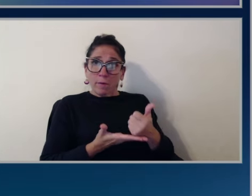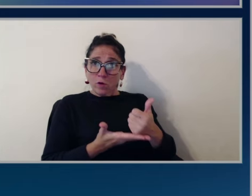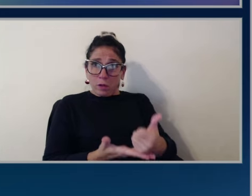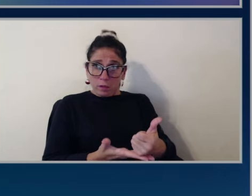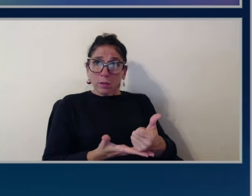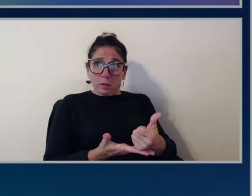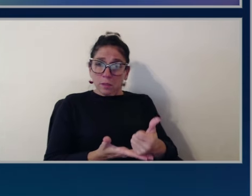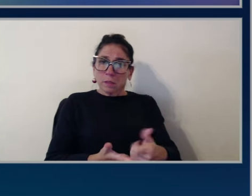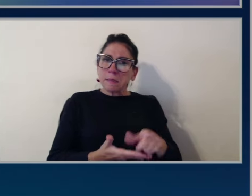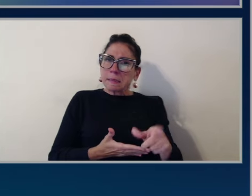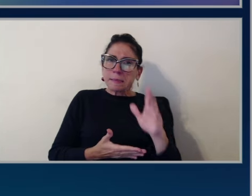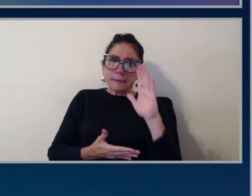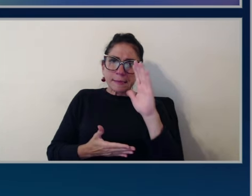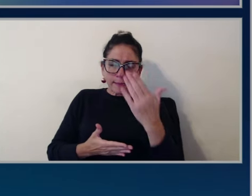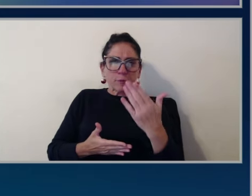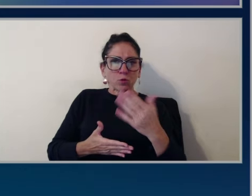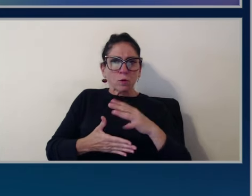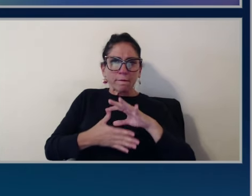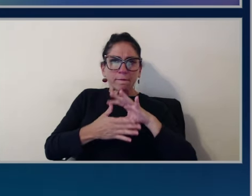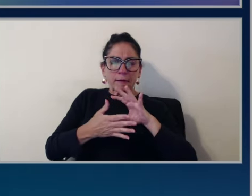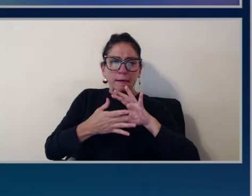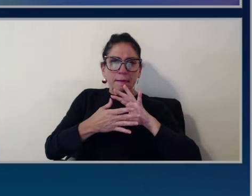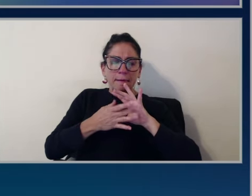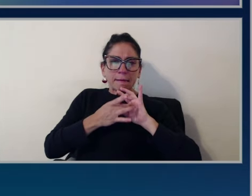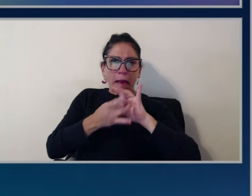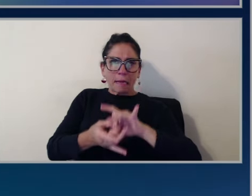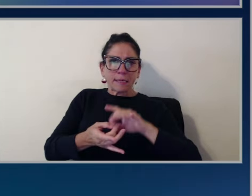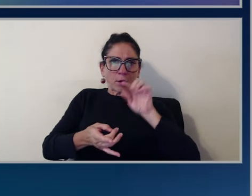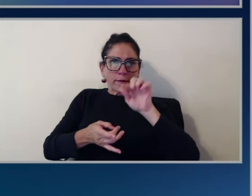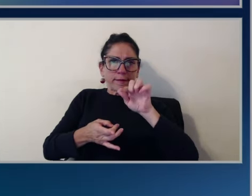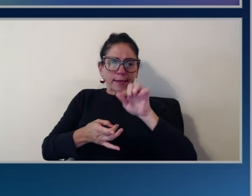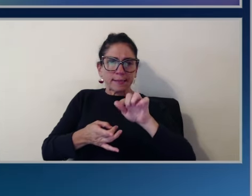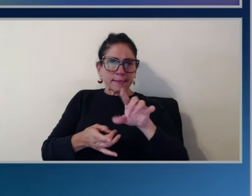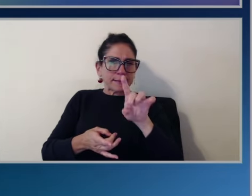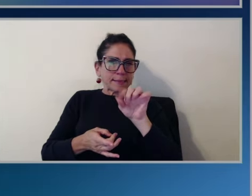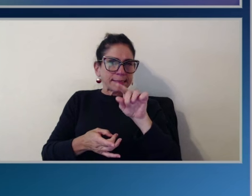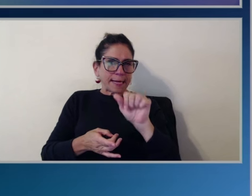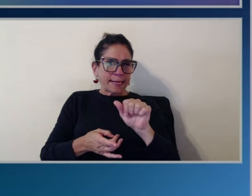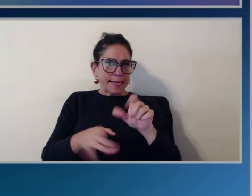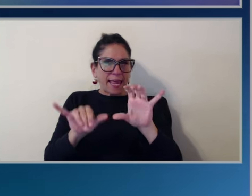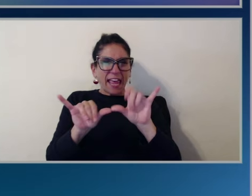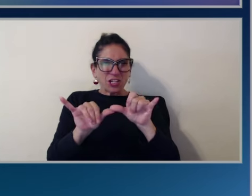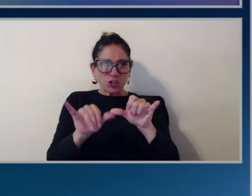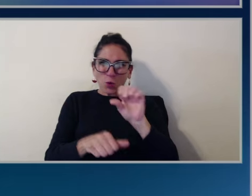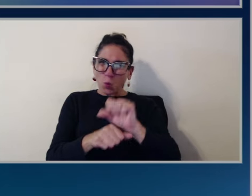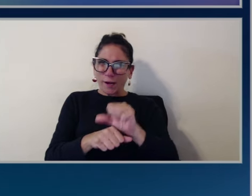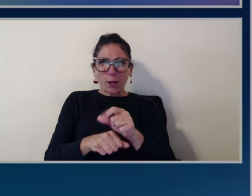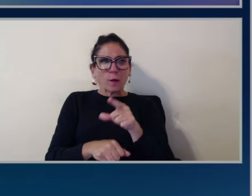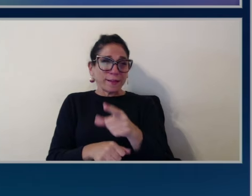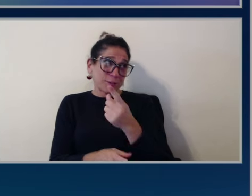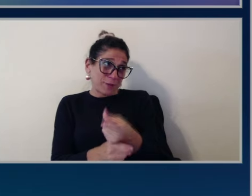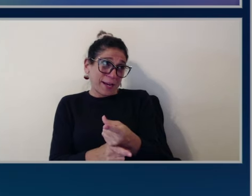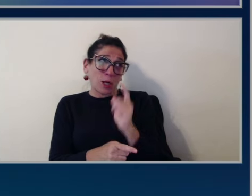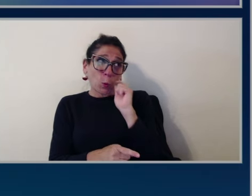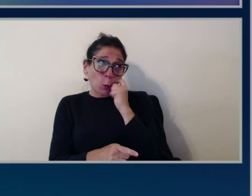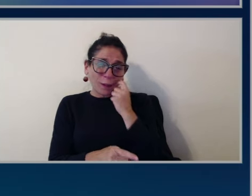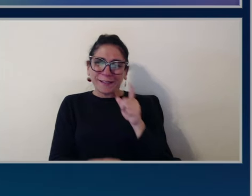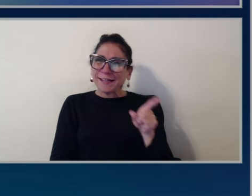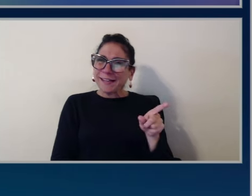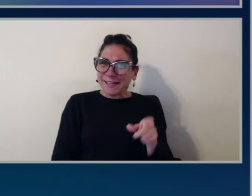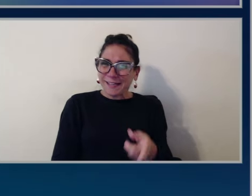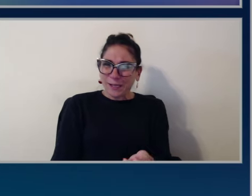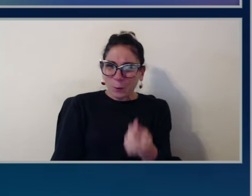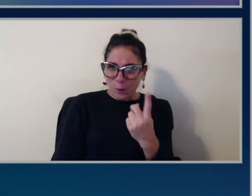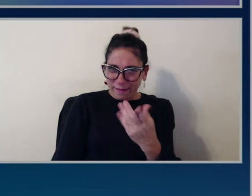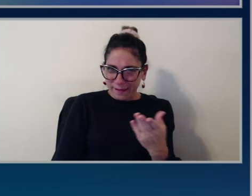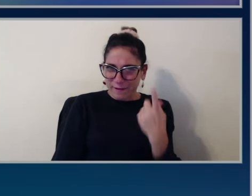seem to have context about like, this is a data engineer working on this, right? Yeah. Okay, very cool. And it's a one-click thing for you to